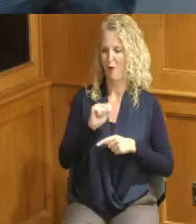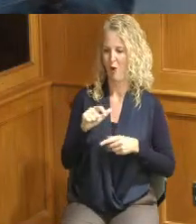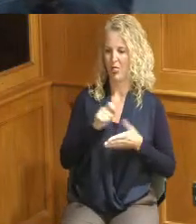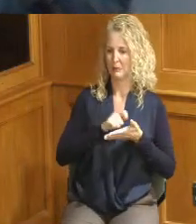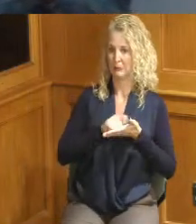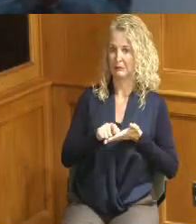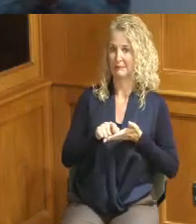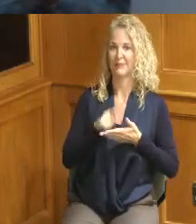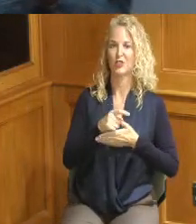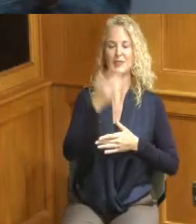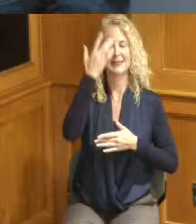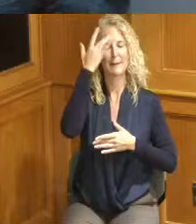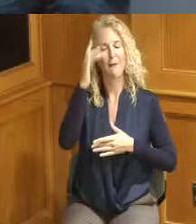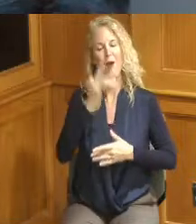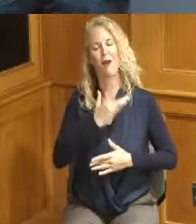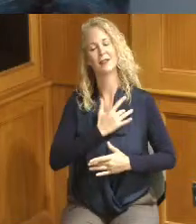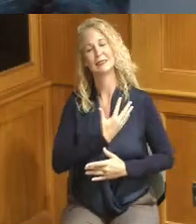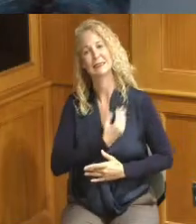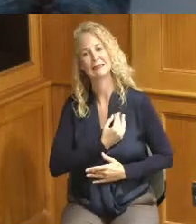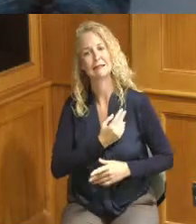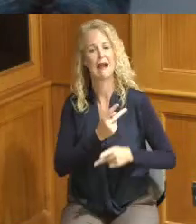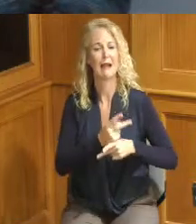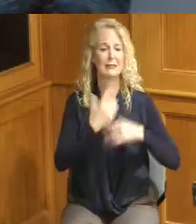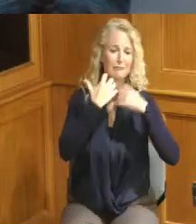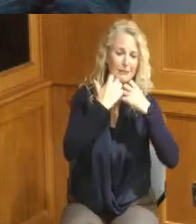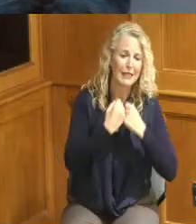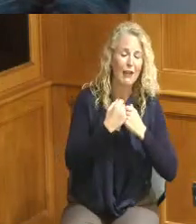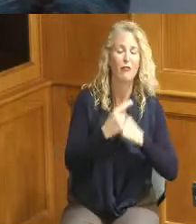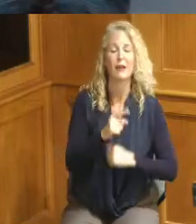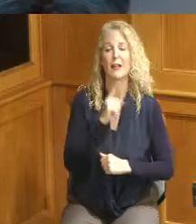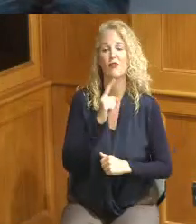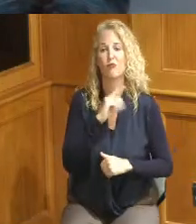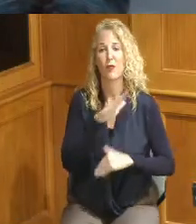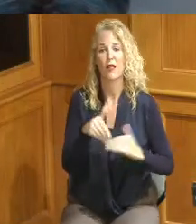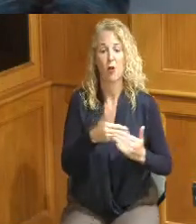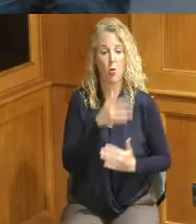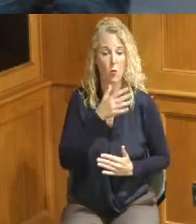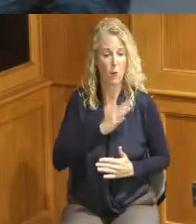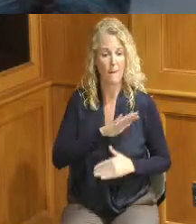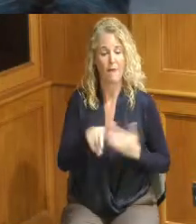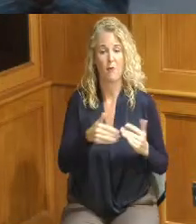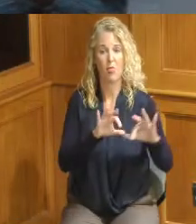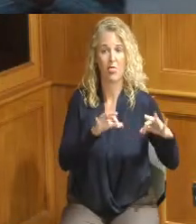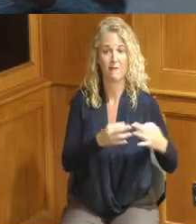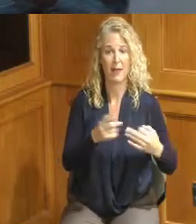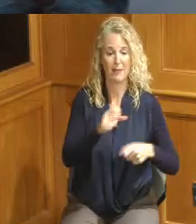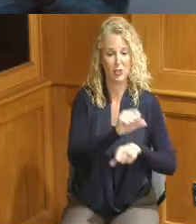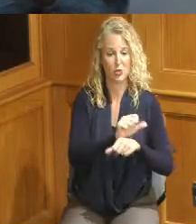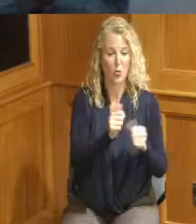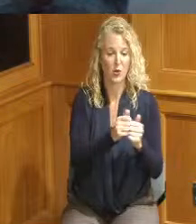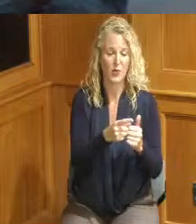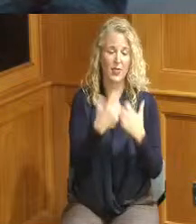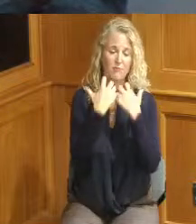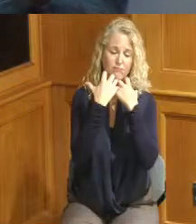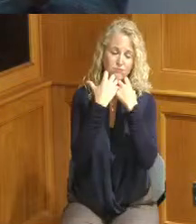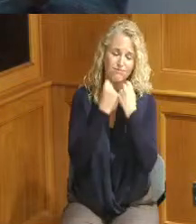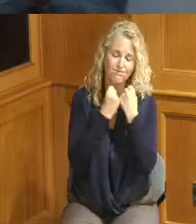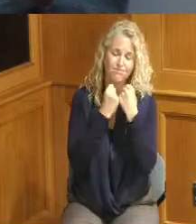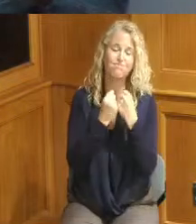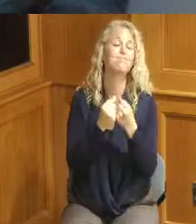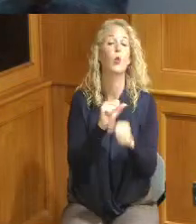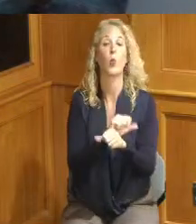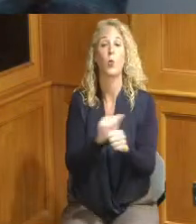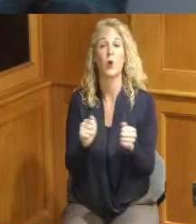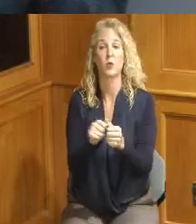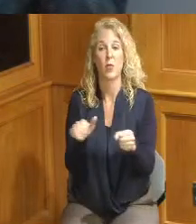smart, kind, caring, involved, and deeply cares about the women and families she works with. Darlene works with the entire Cincinnati